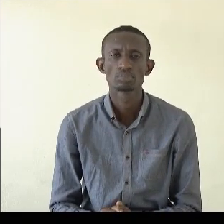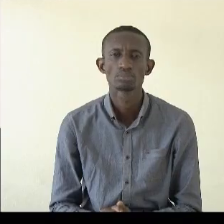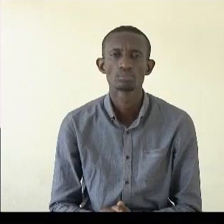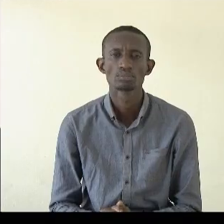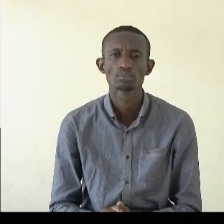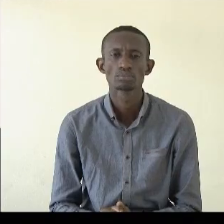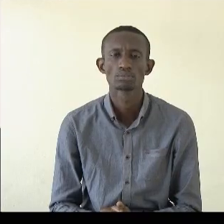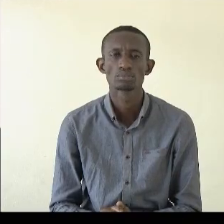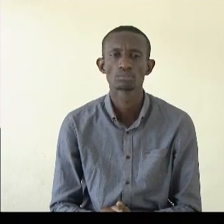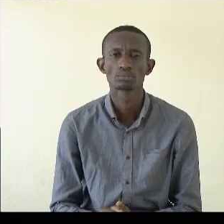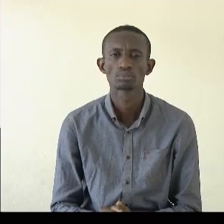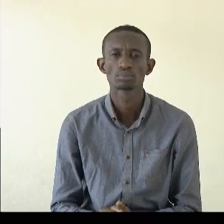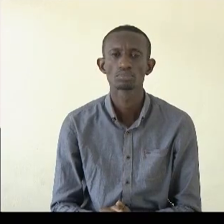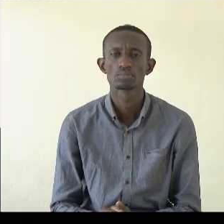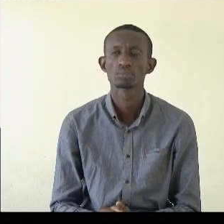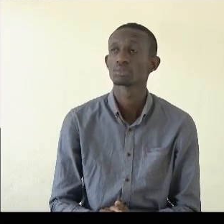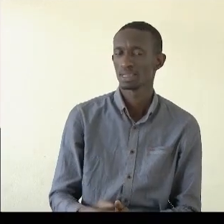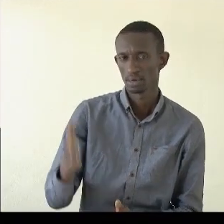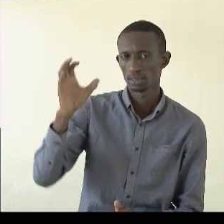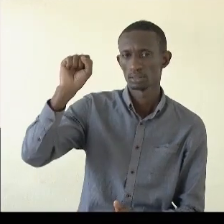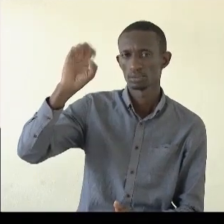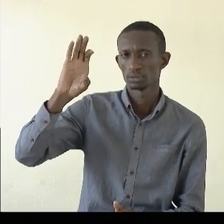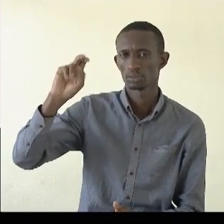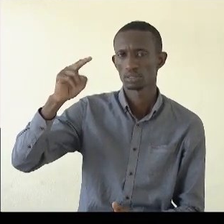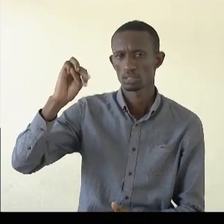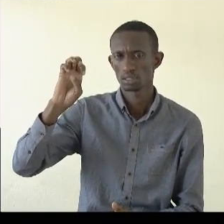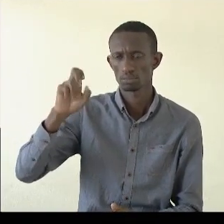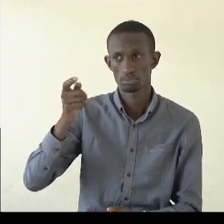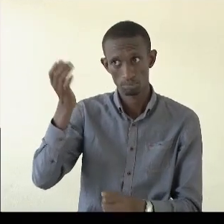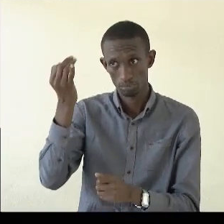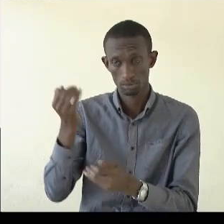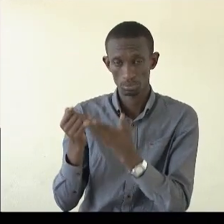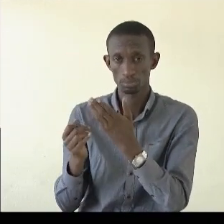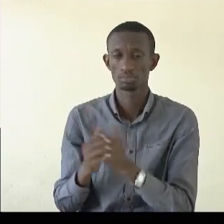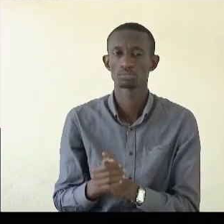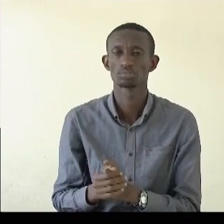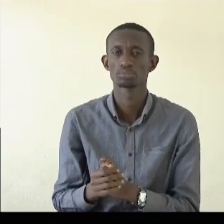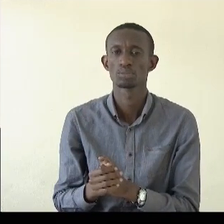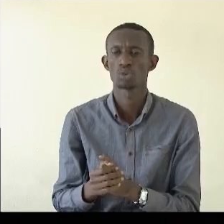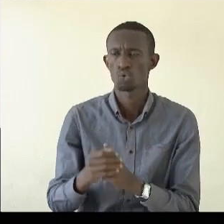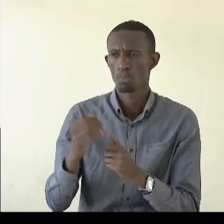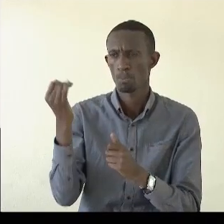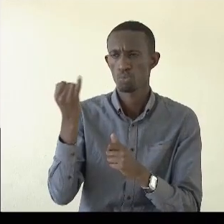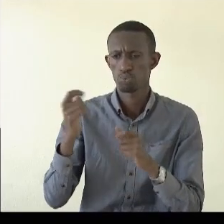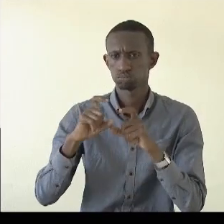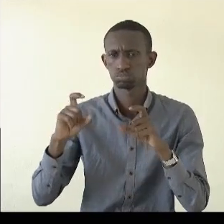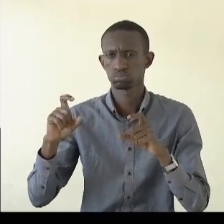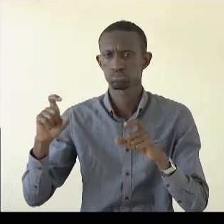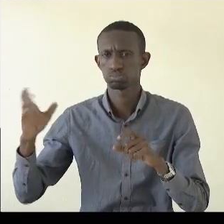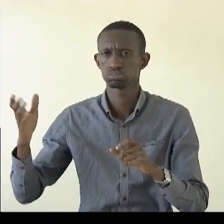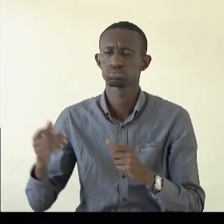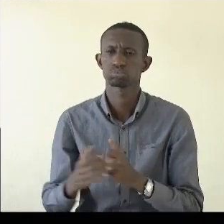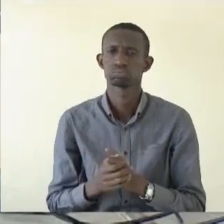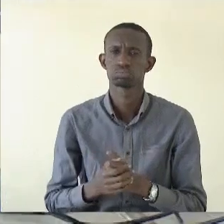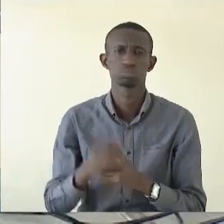The scheme below shows some reactions starting with methyl benzene. I said methyl benzene. We have already finished